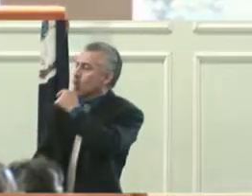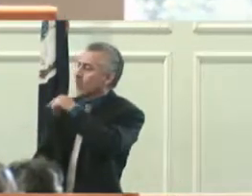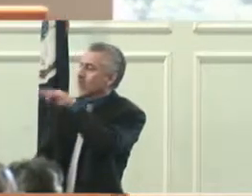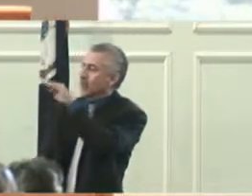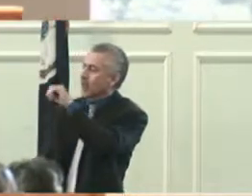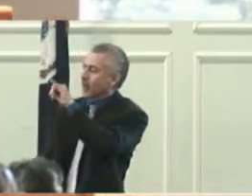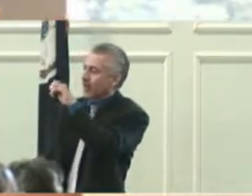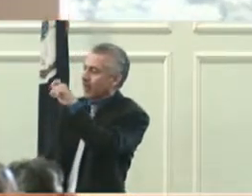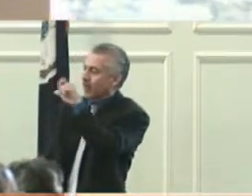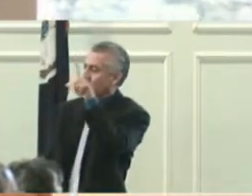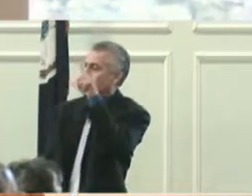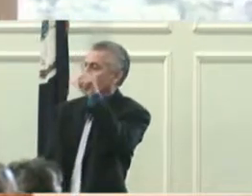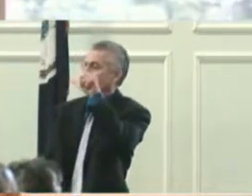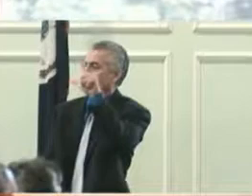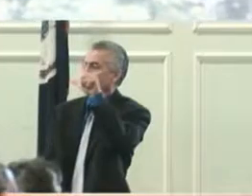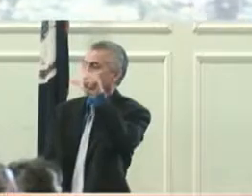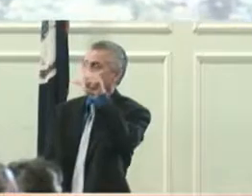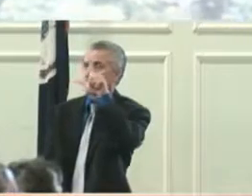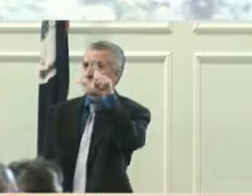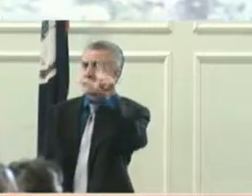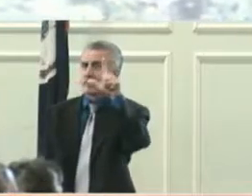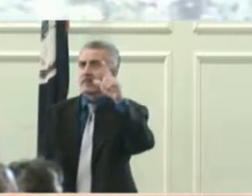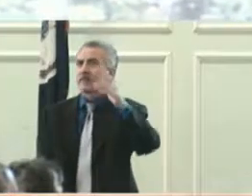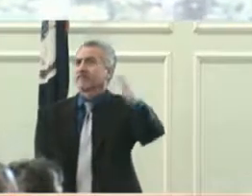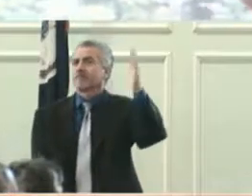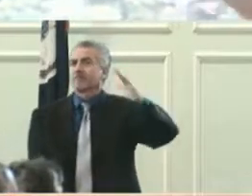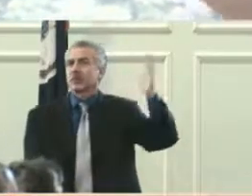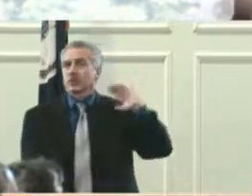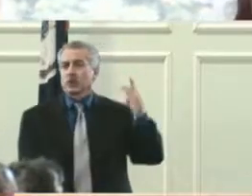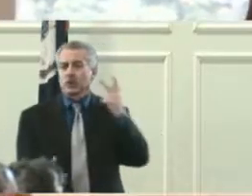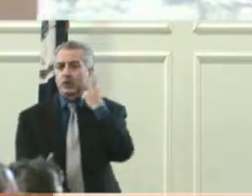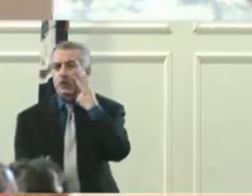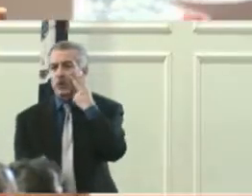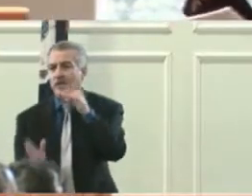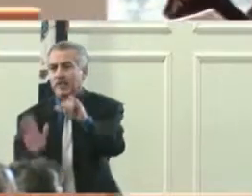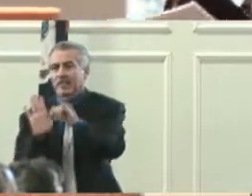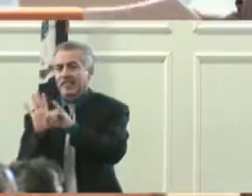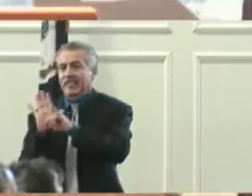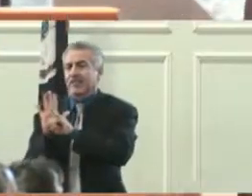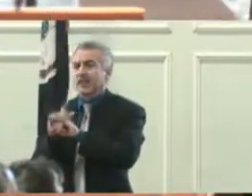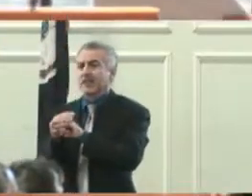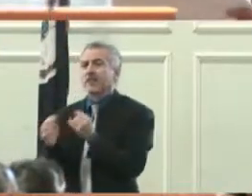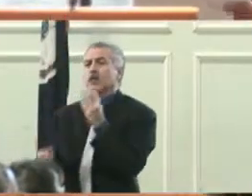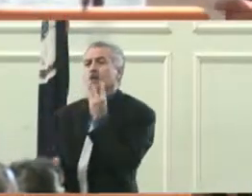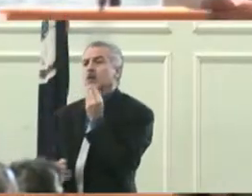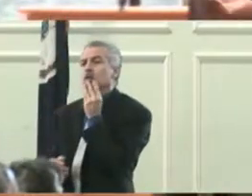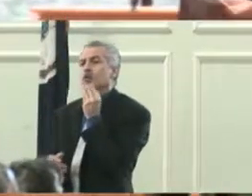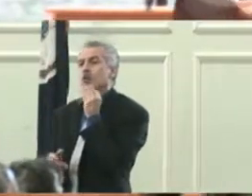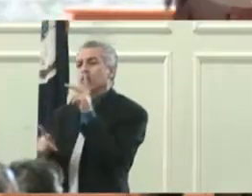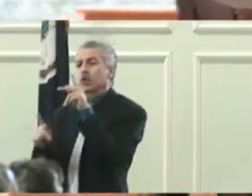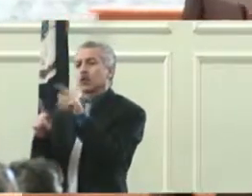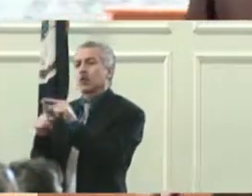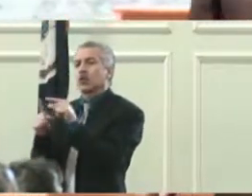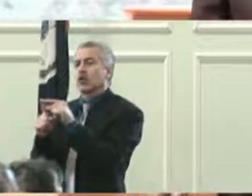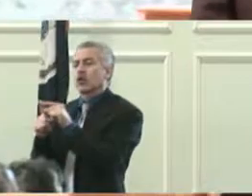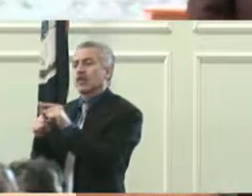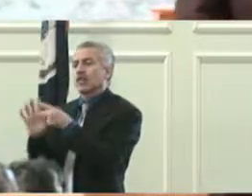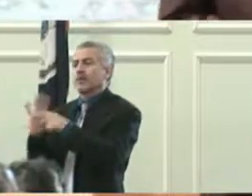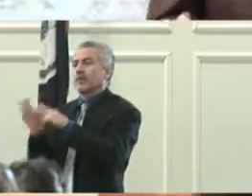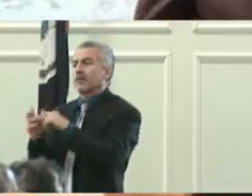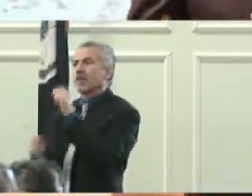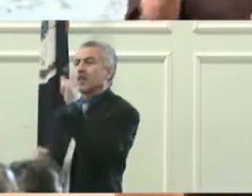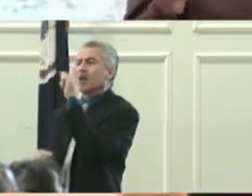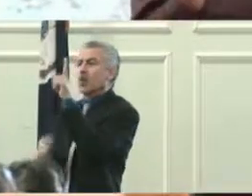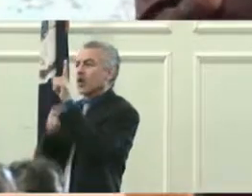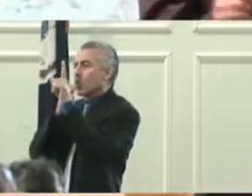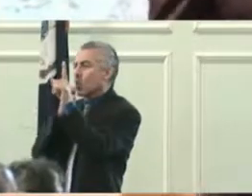that a few presentations ago. And Michael is a Hebrew word that means one who